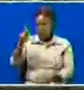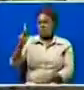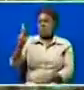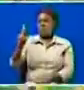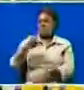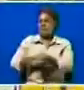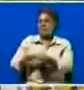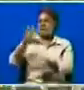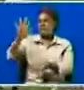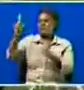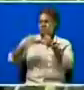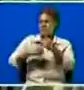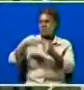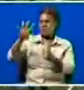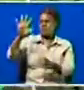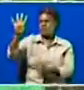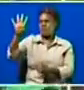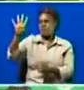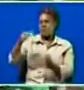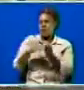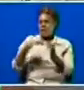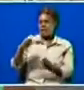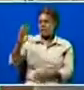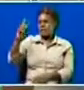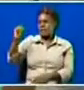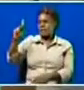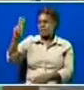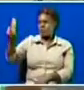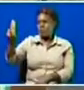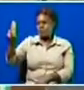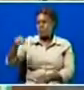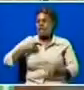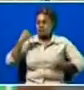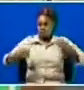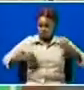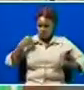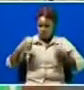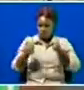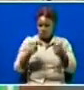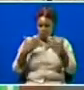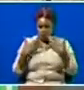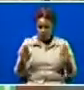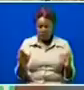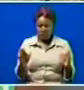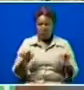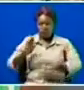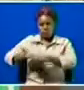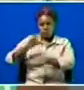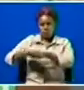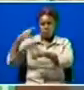a narrow 56-54 win over MKU. It was enjoyable, we had fun. It was a good experience